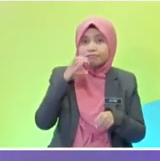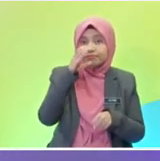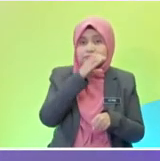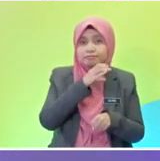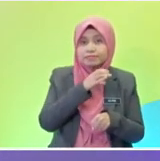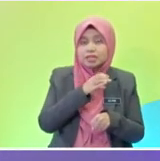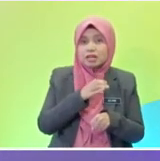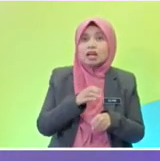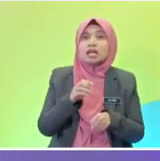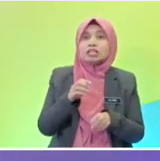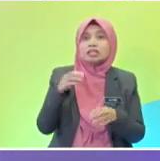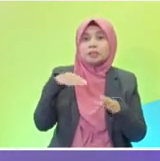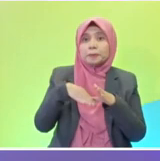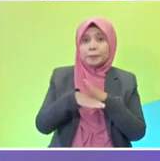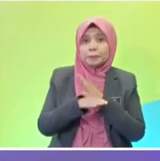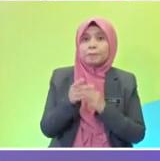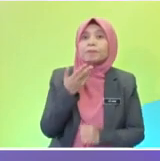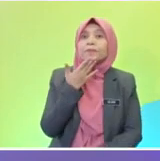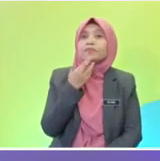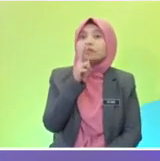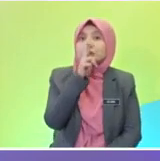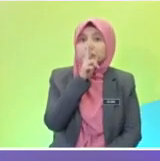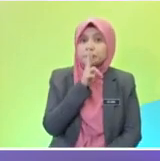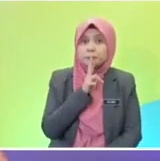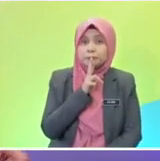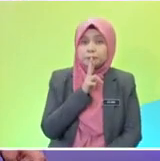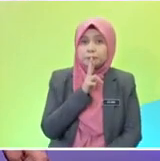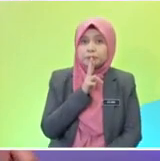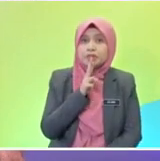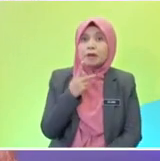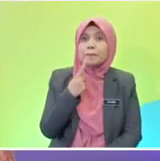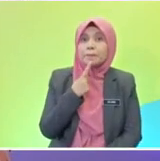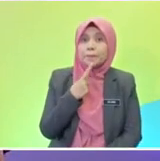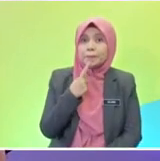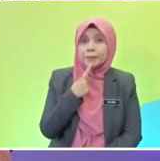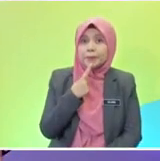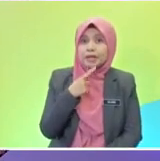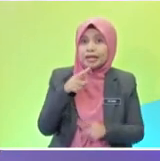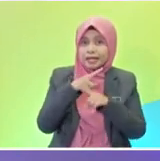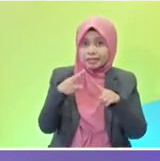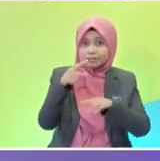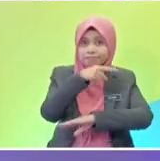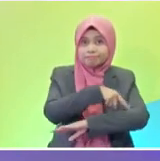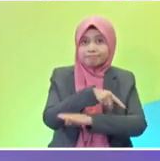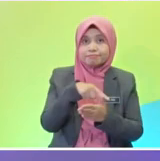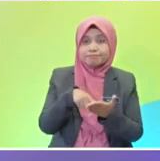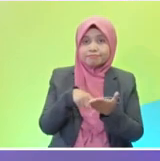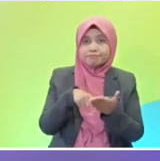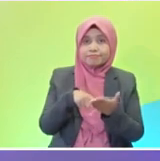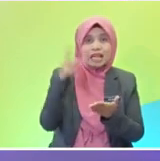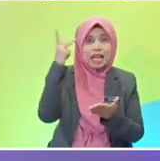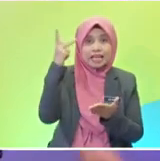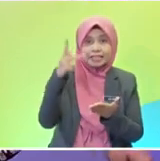in color, peach in color. But I'm going to introduce you to the rose, pink